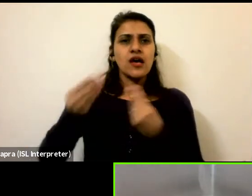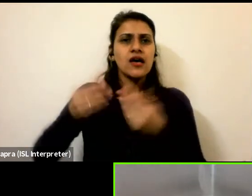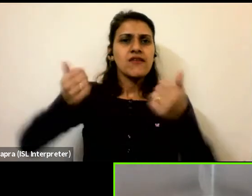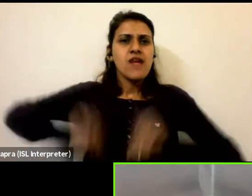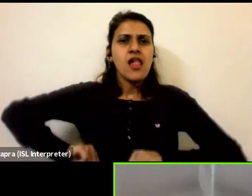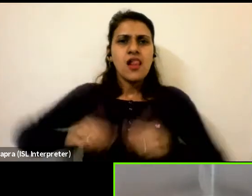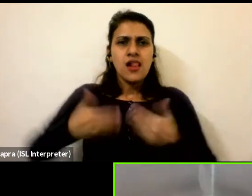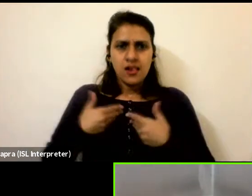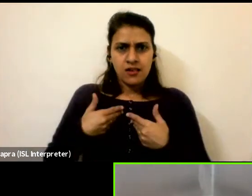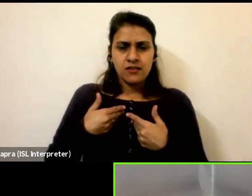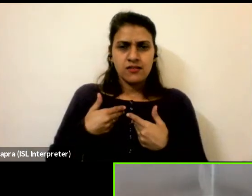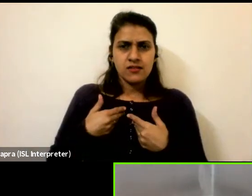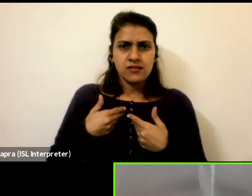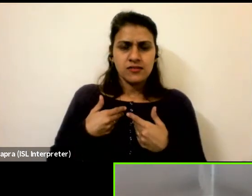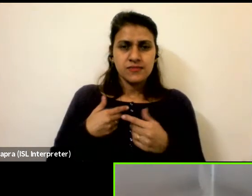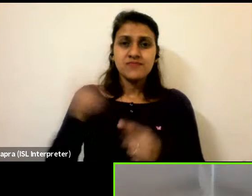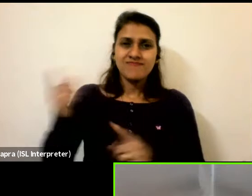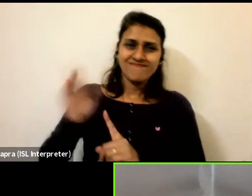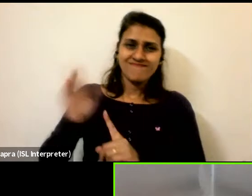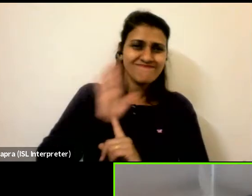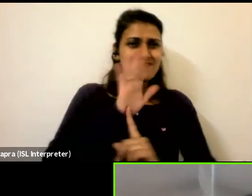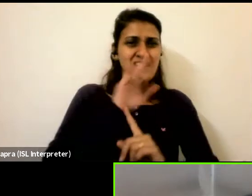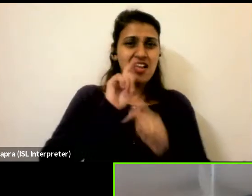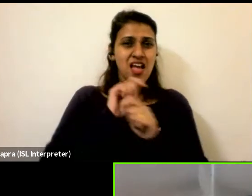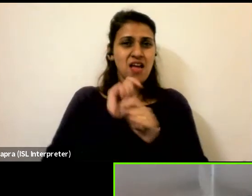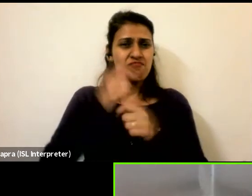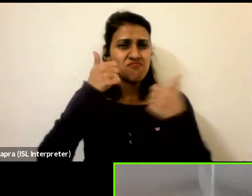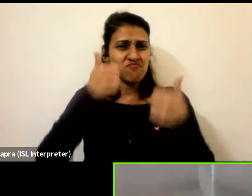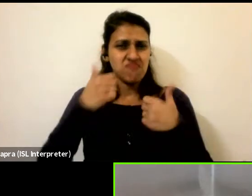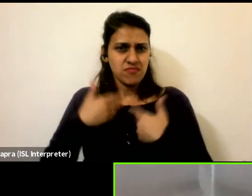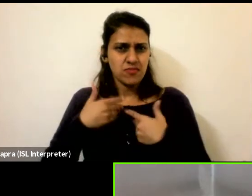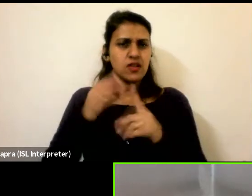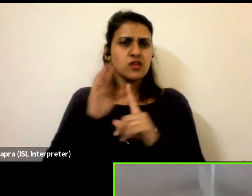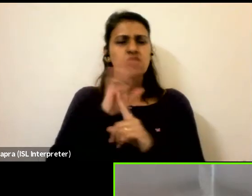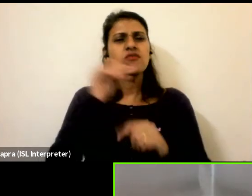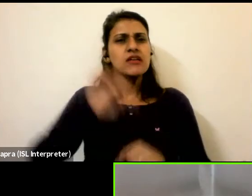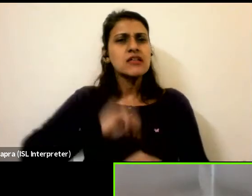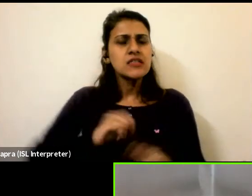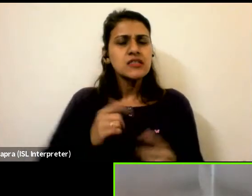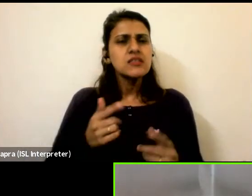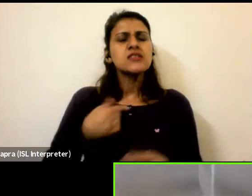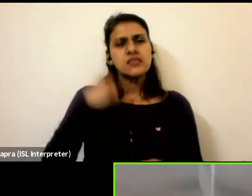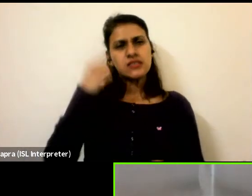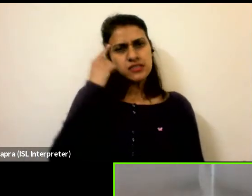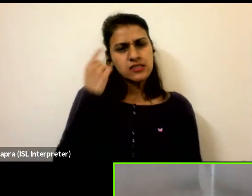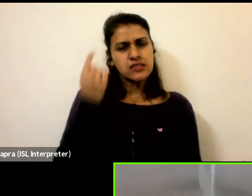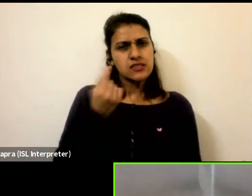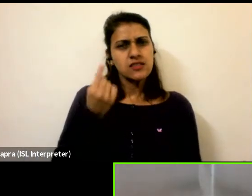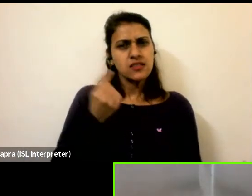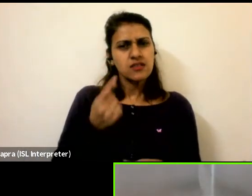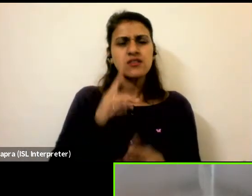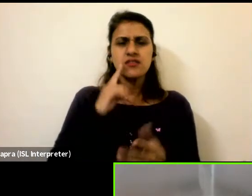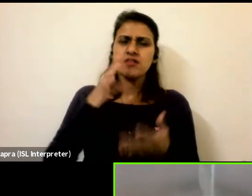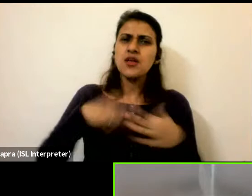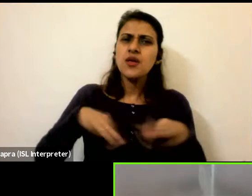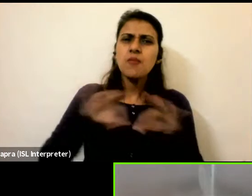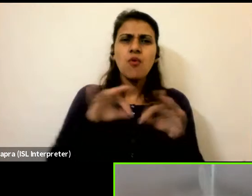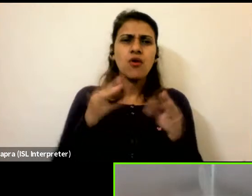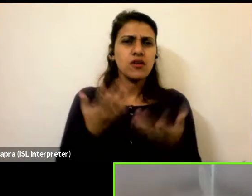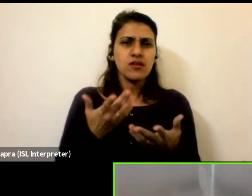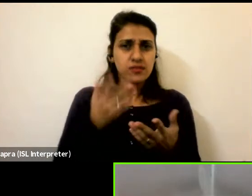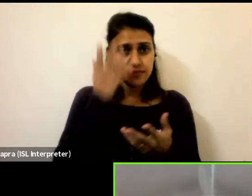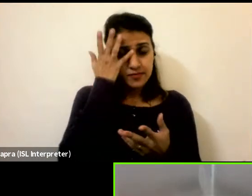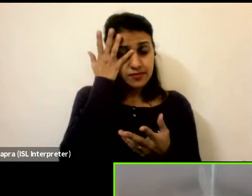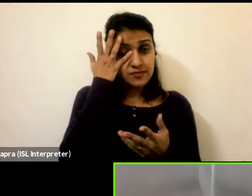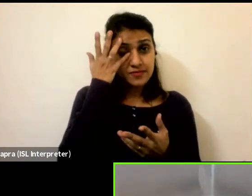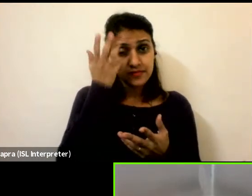their self-image. And I thought that that was extremely important. So what was done was that we took